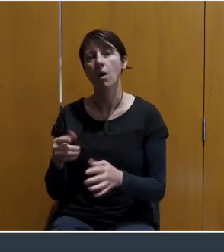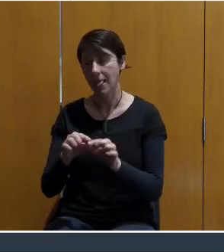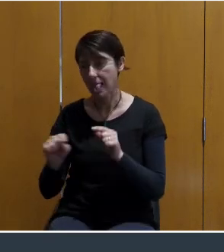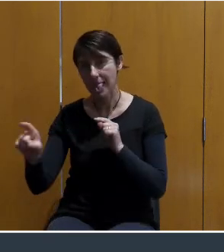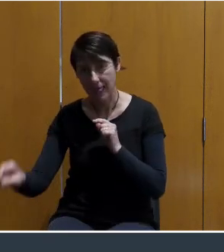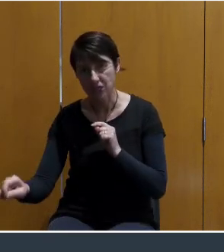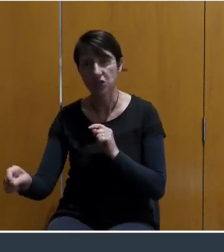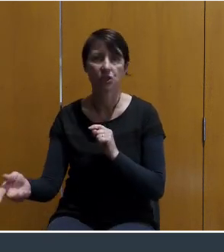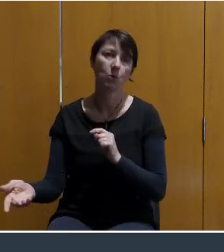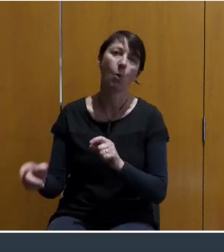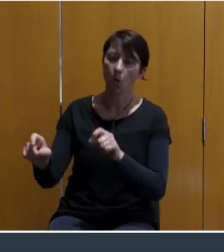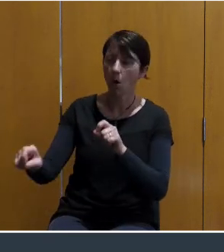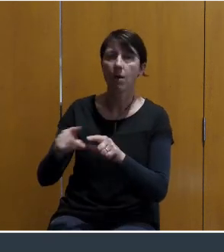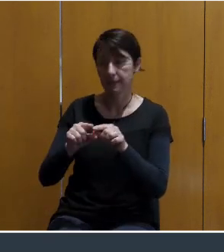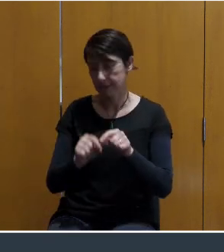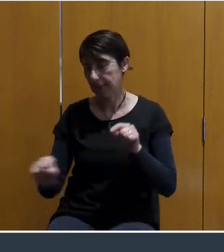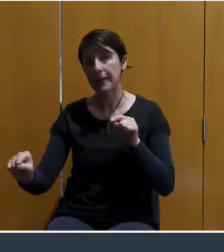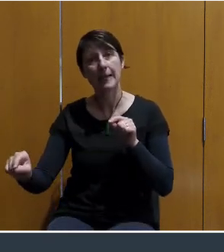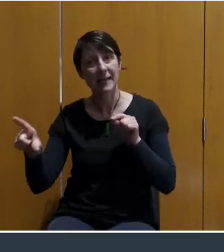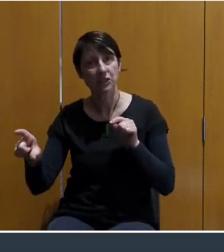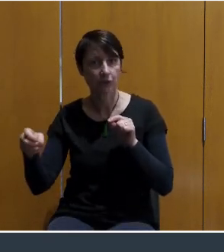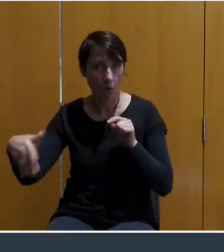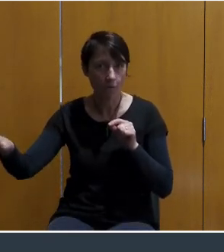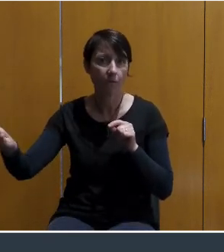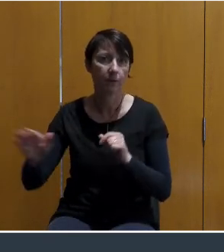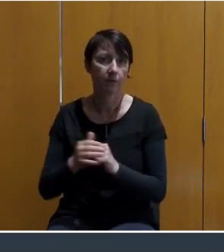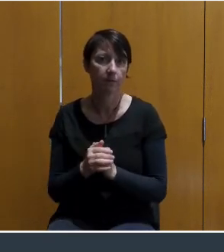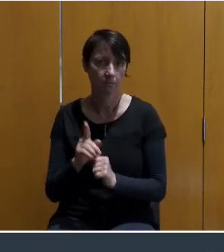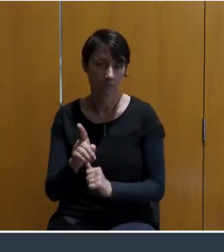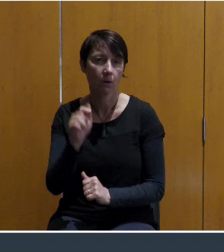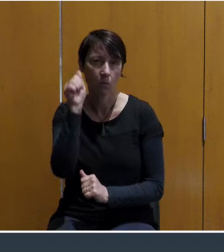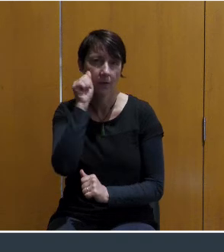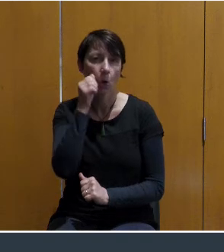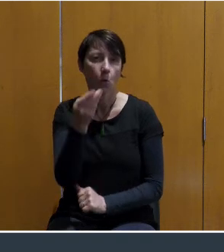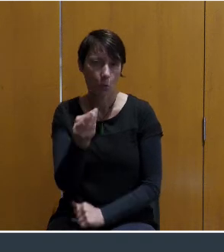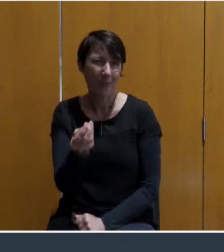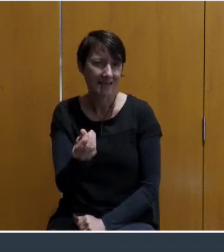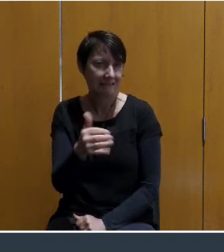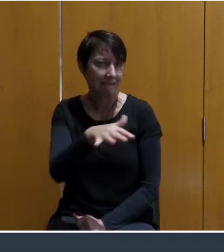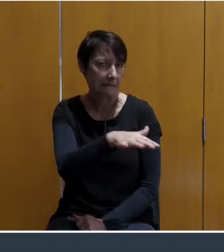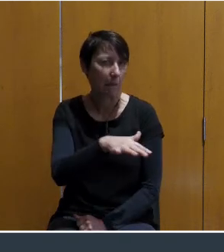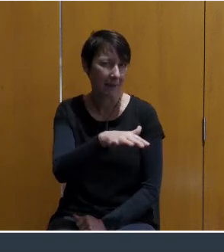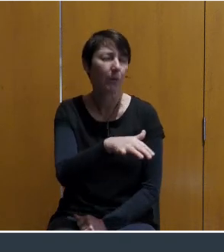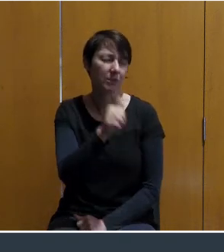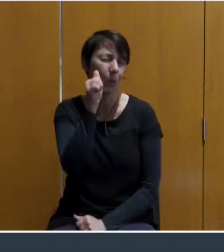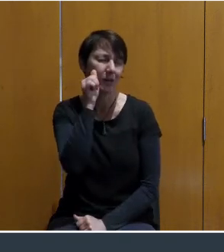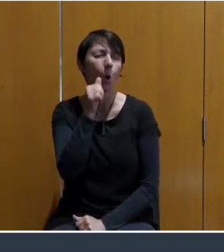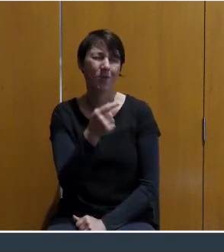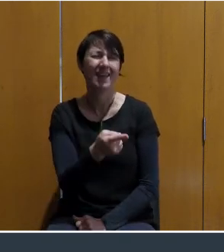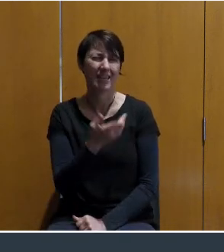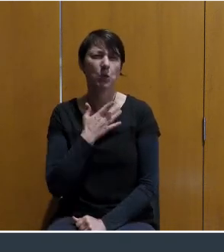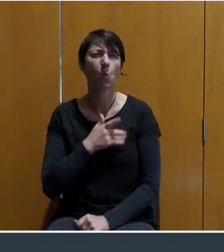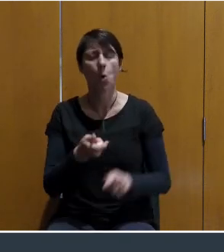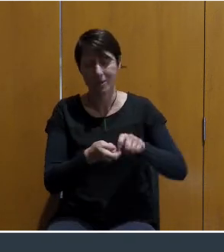on-leash. So the reason is that we acknowledge that there are some areas where we might want dogs to be on-leash. However,